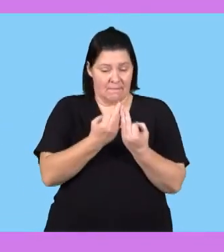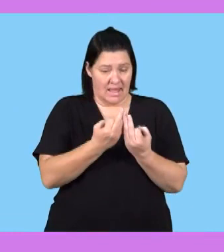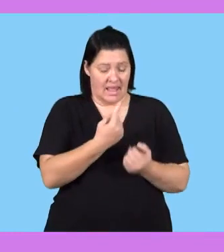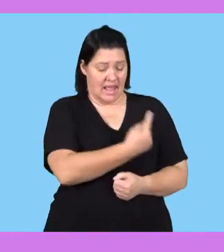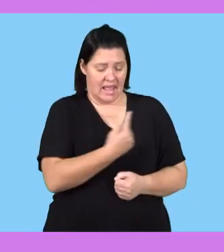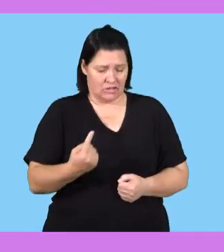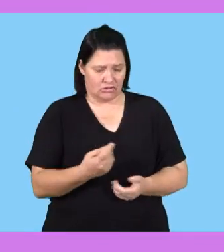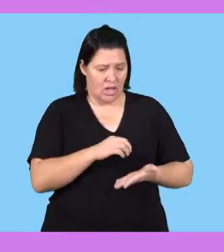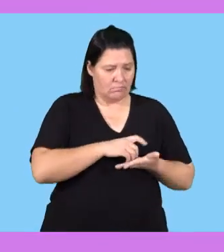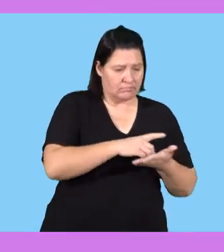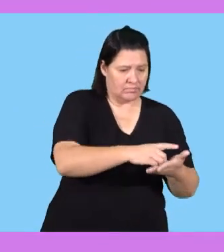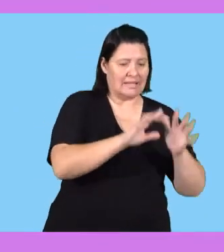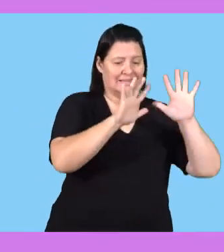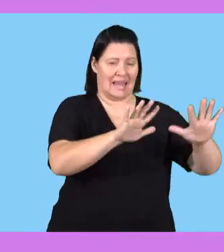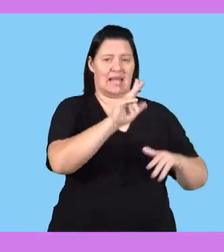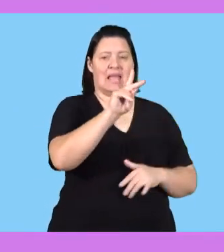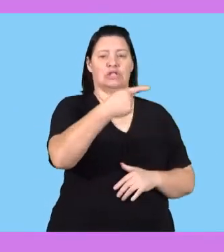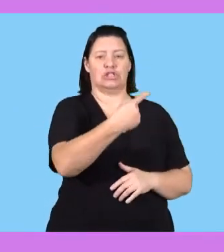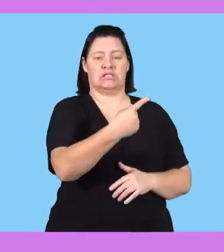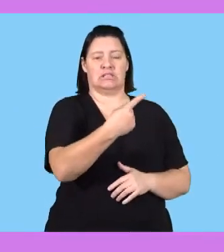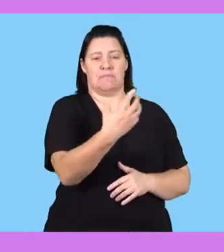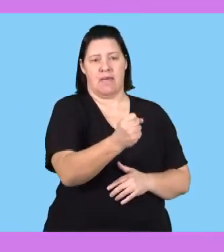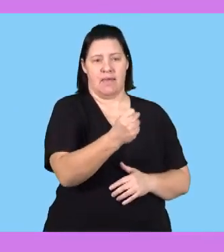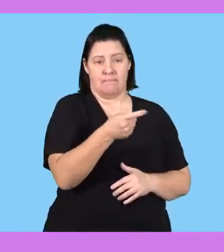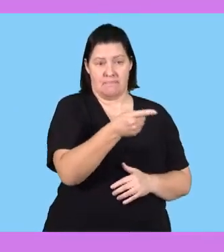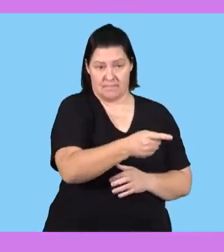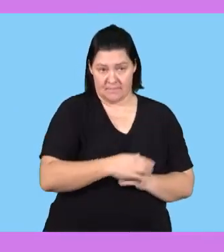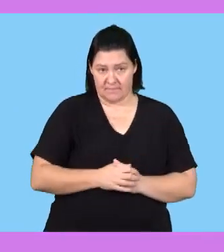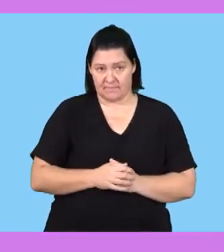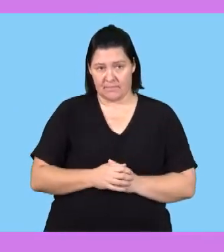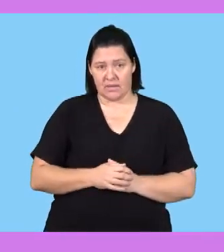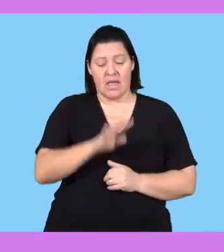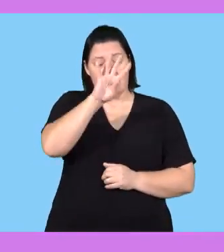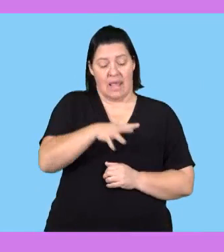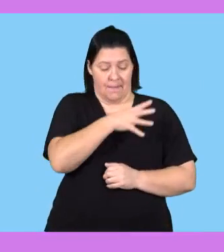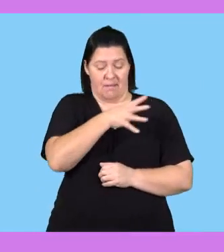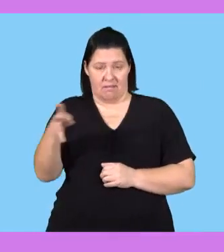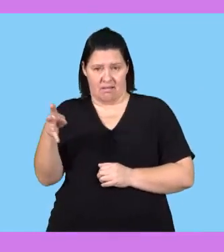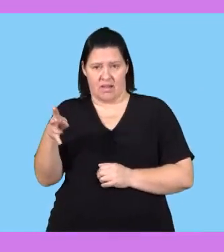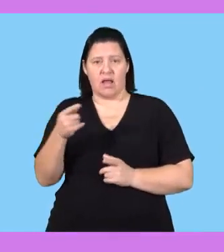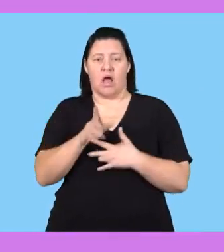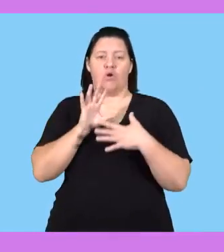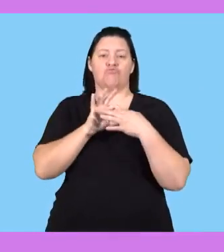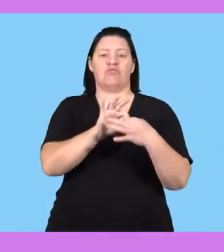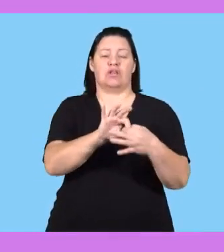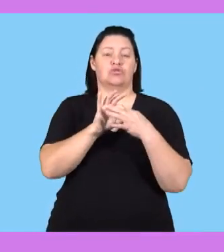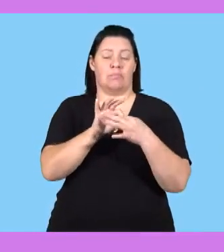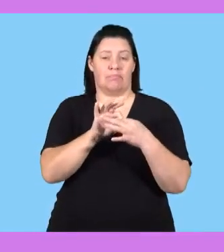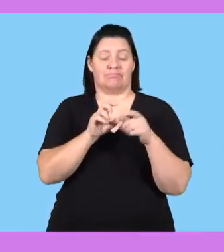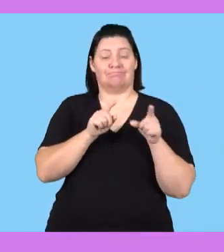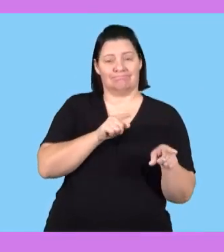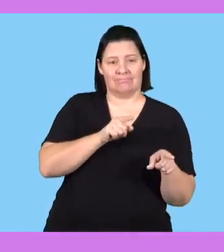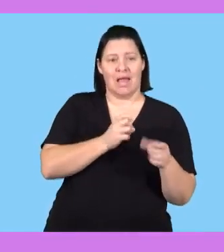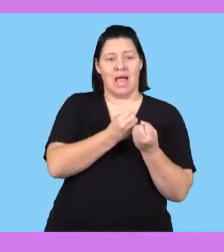family will donate 10 kilograms of maize meal. The following table represents the